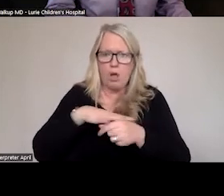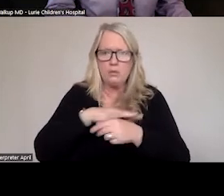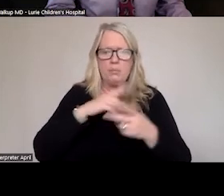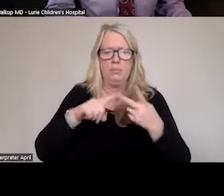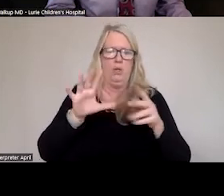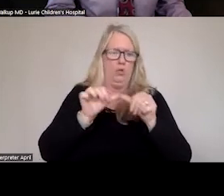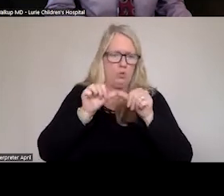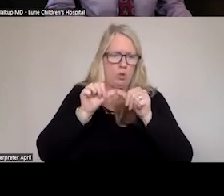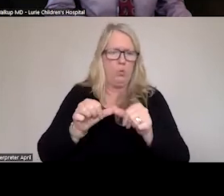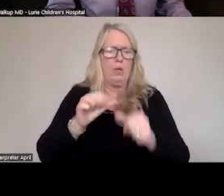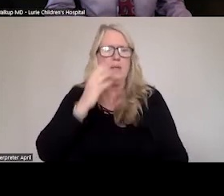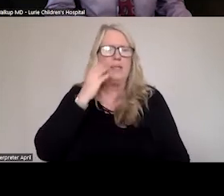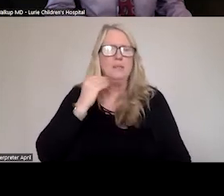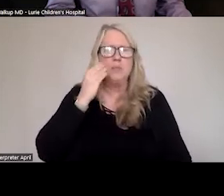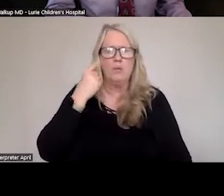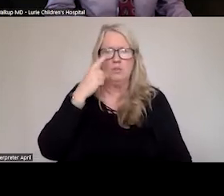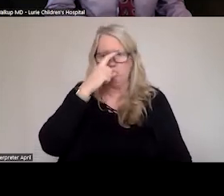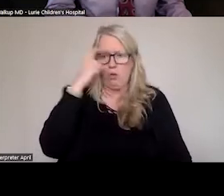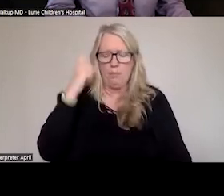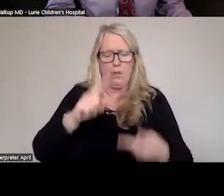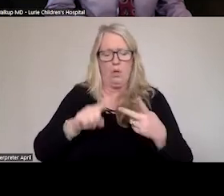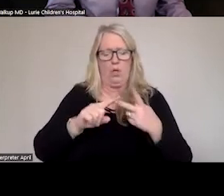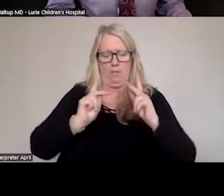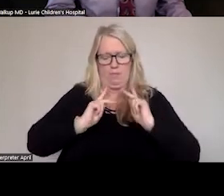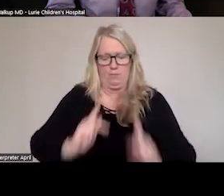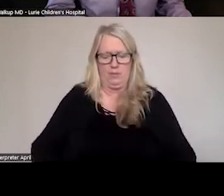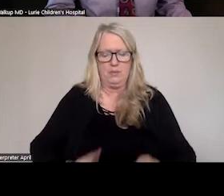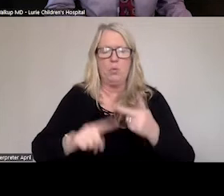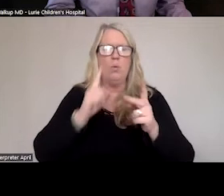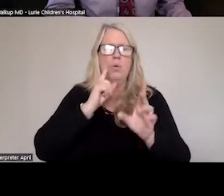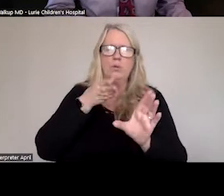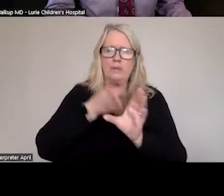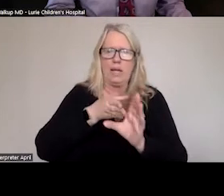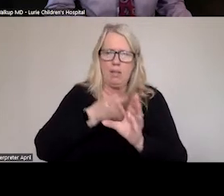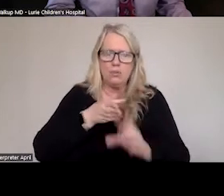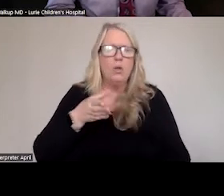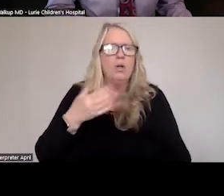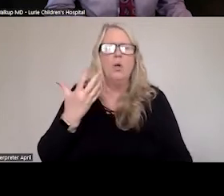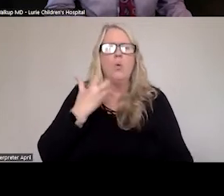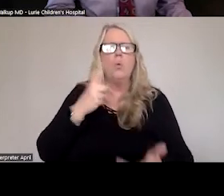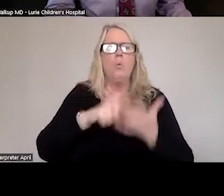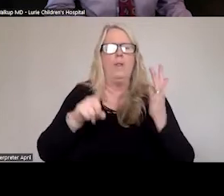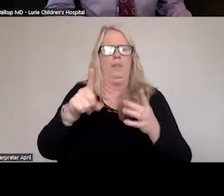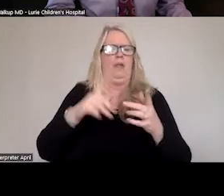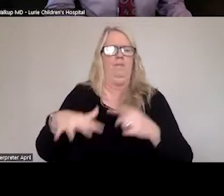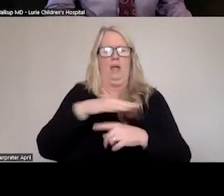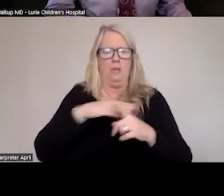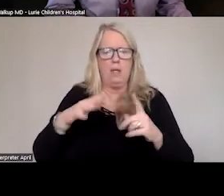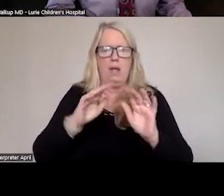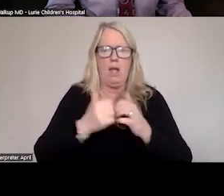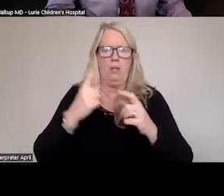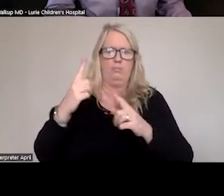ongoing experience of trauma, either physical or psychological. And then really what the environment, how the environment has